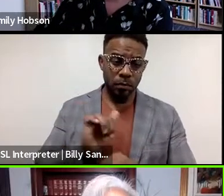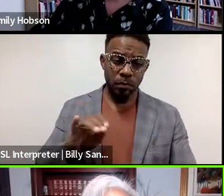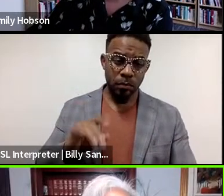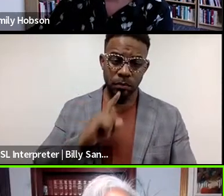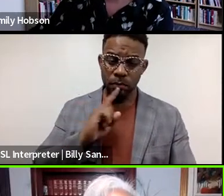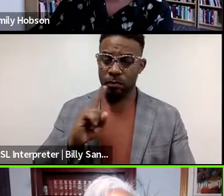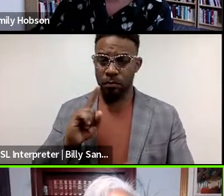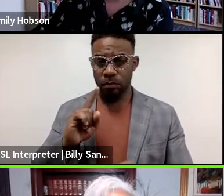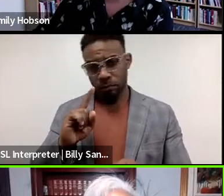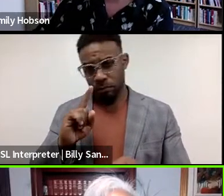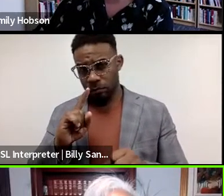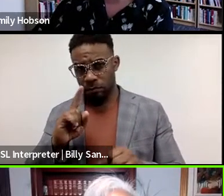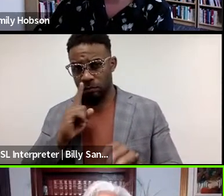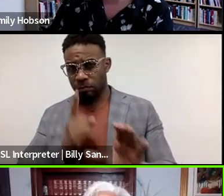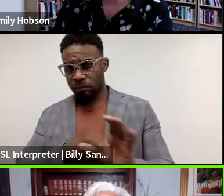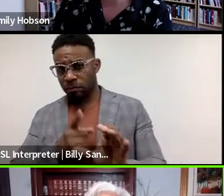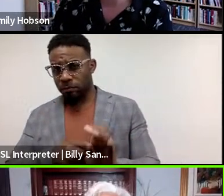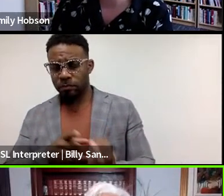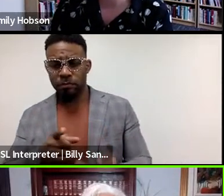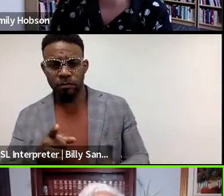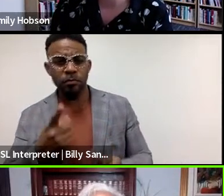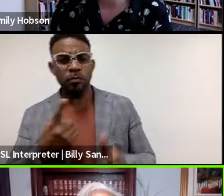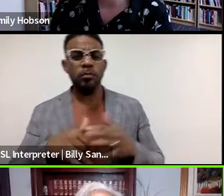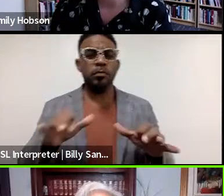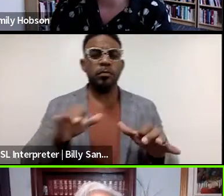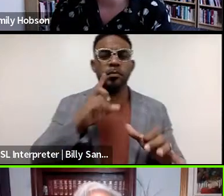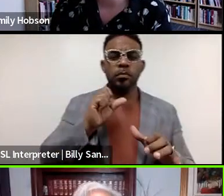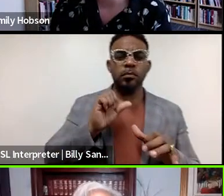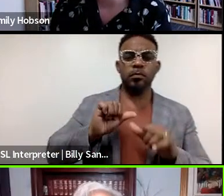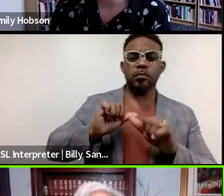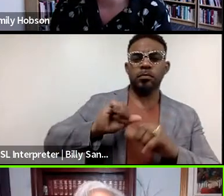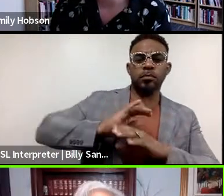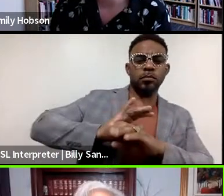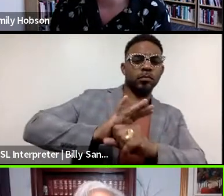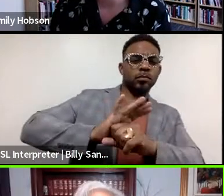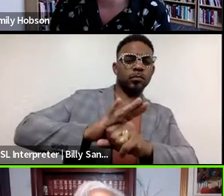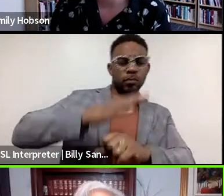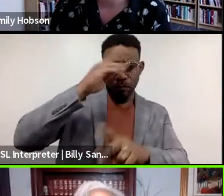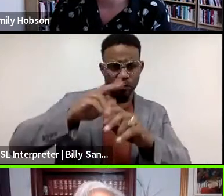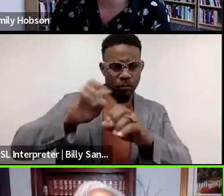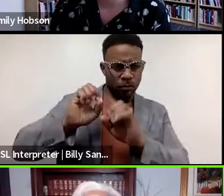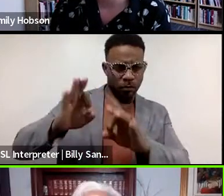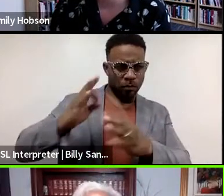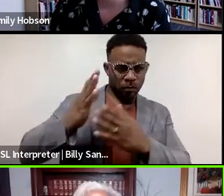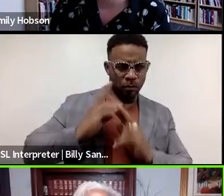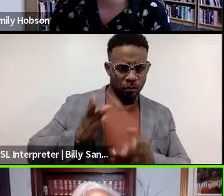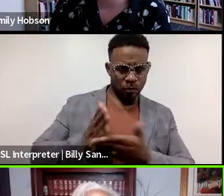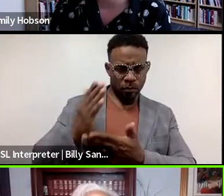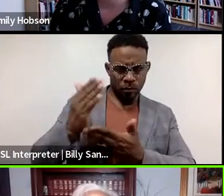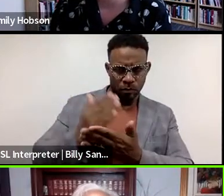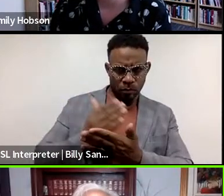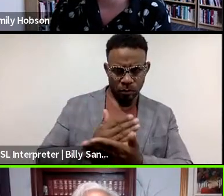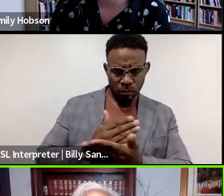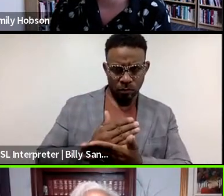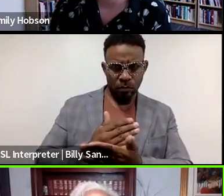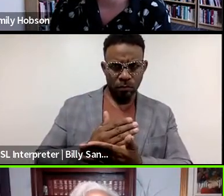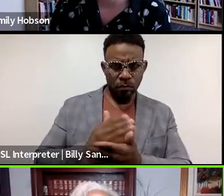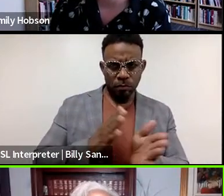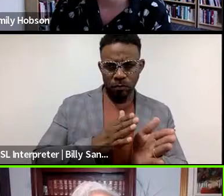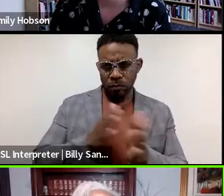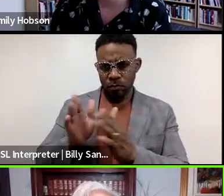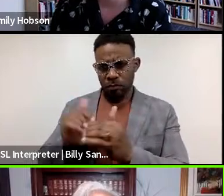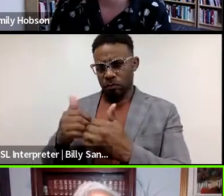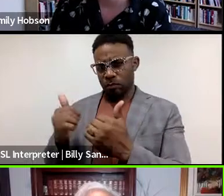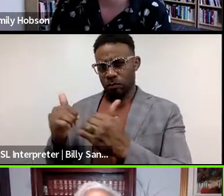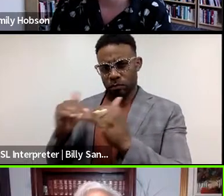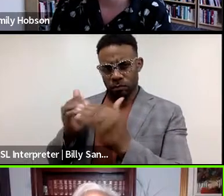being communistic, is what it did was it pushed Black folks off of that human rights platform, and it moved it onto a